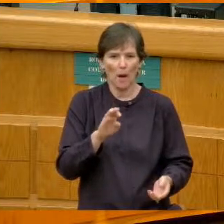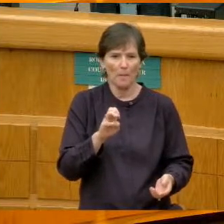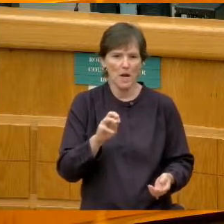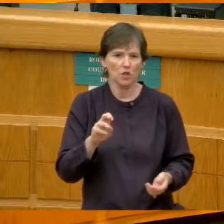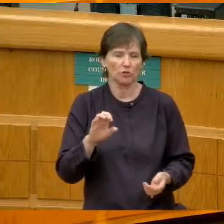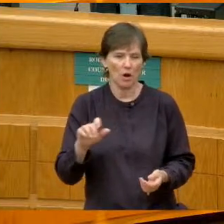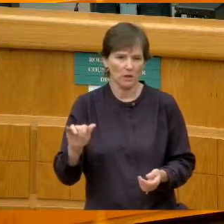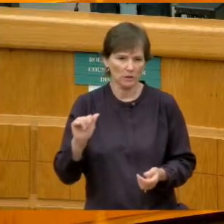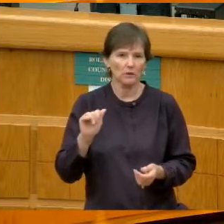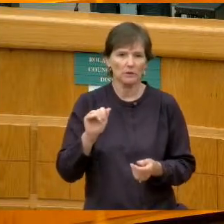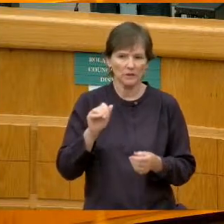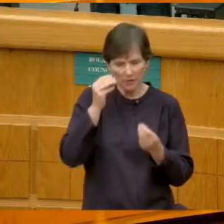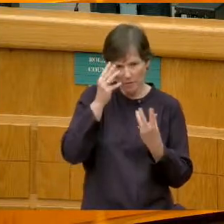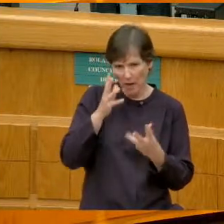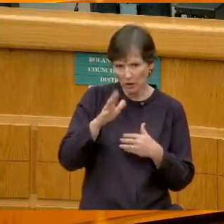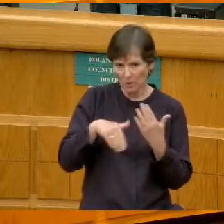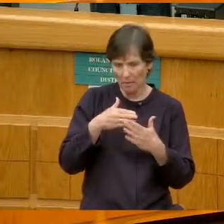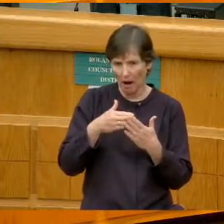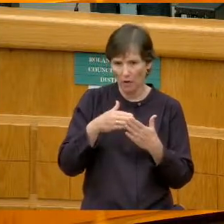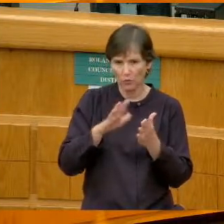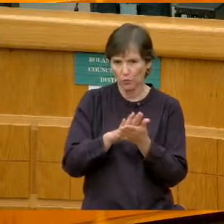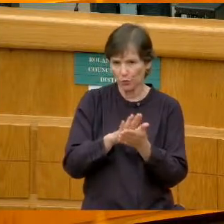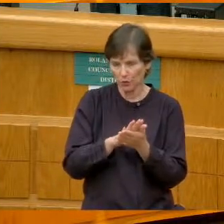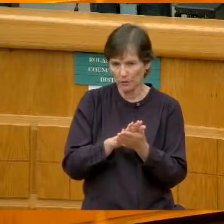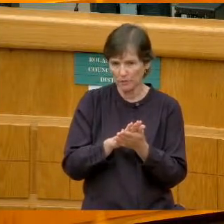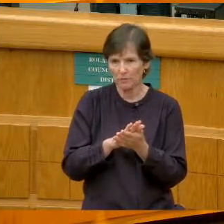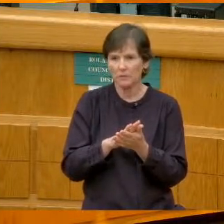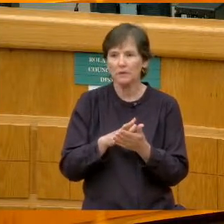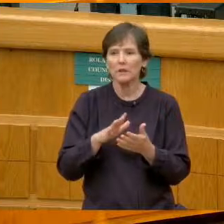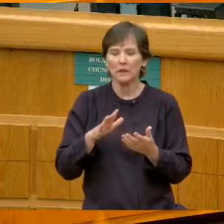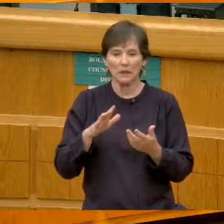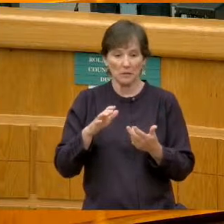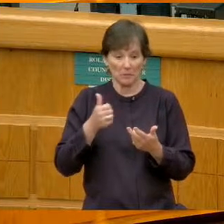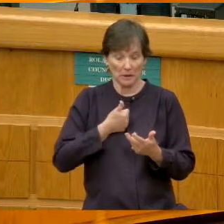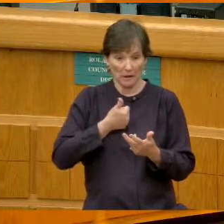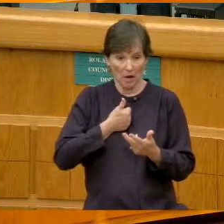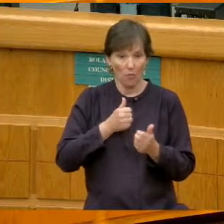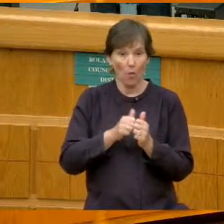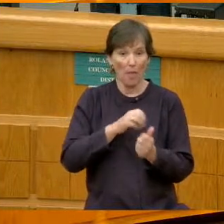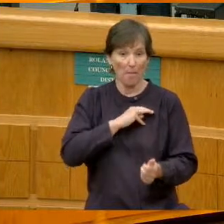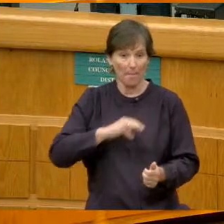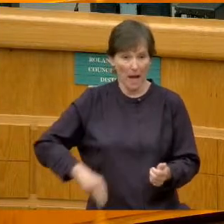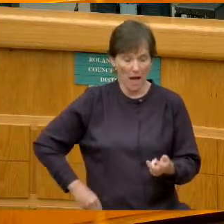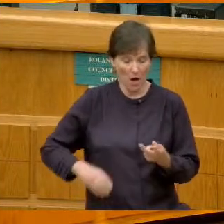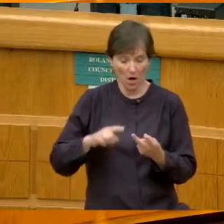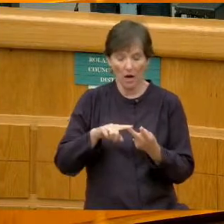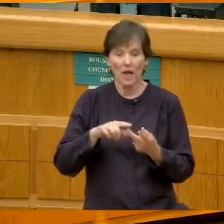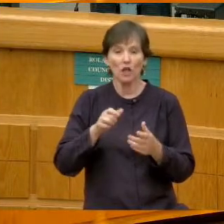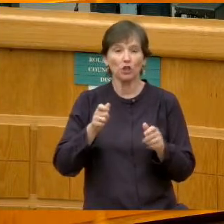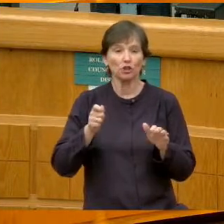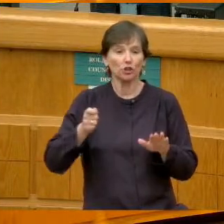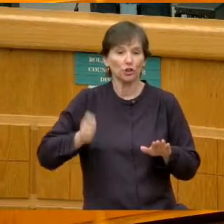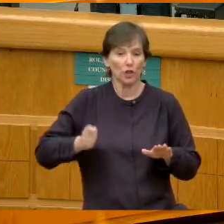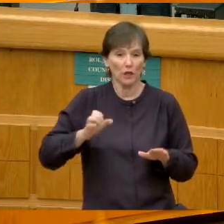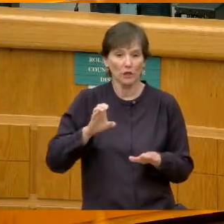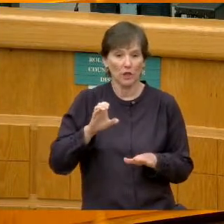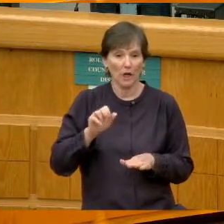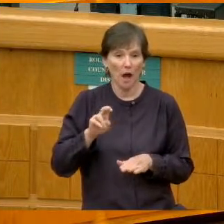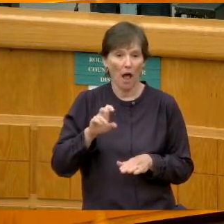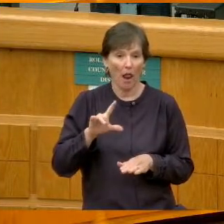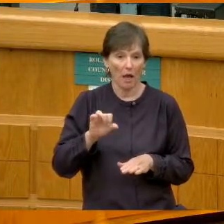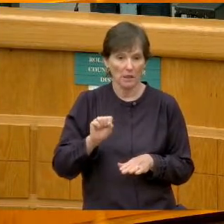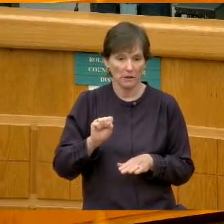the Nueces County Judge Barbara Canales, Mayor Joe McComb, and myself have worked this week with 12